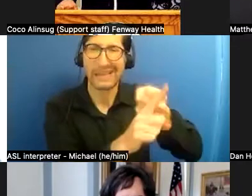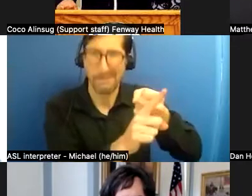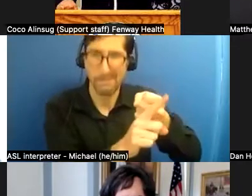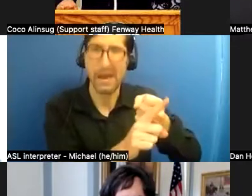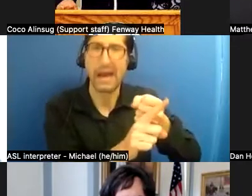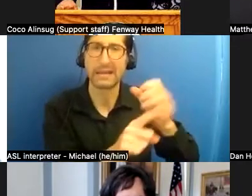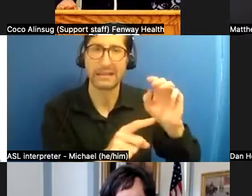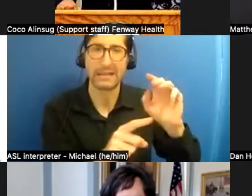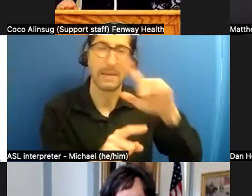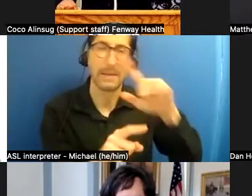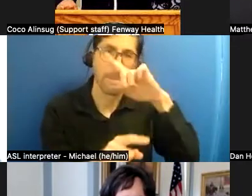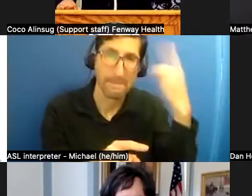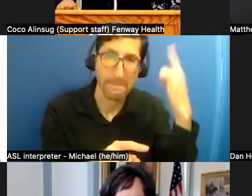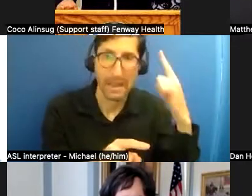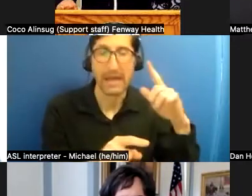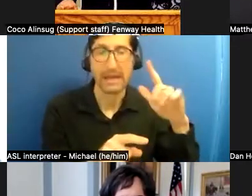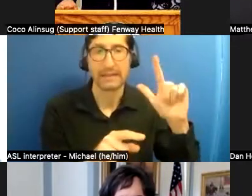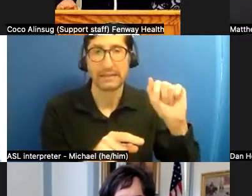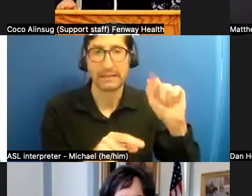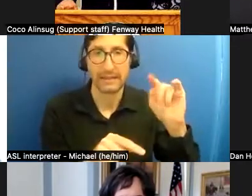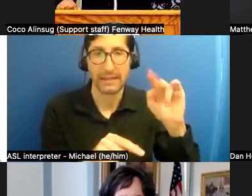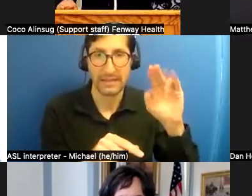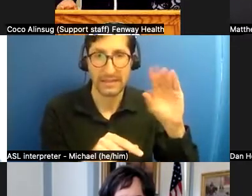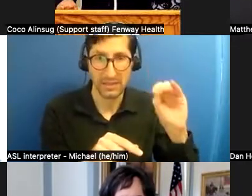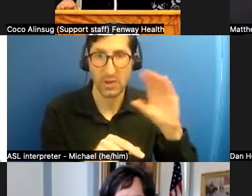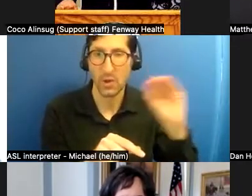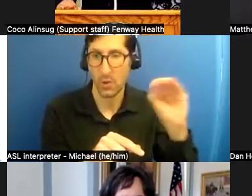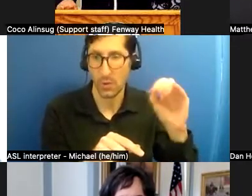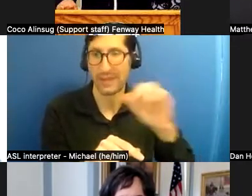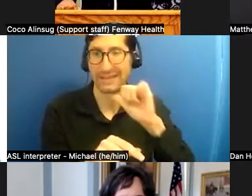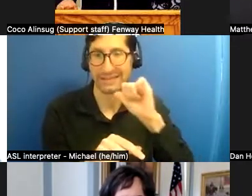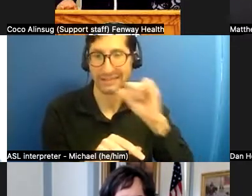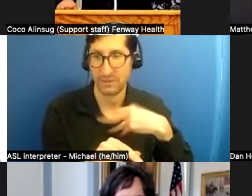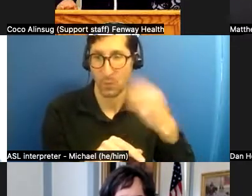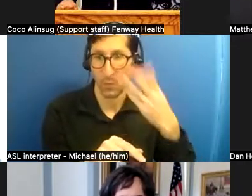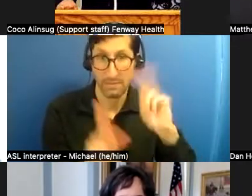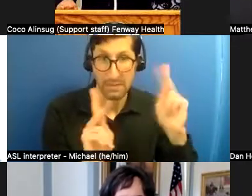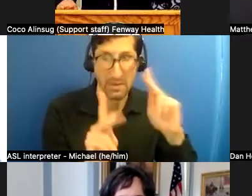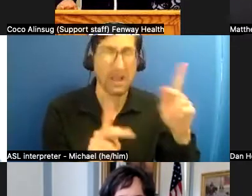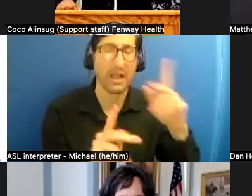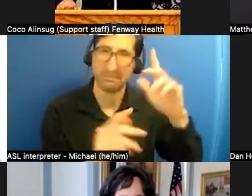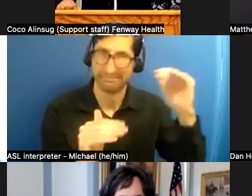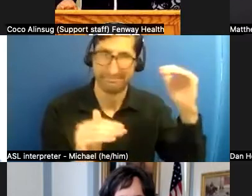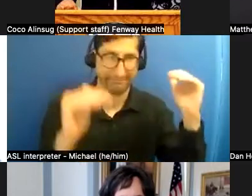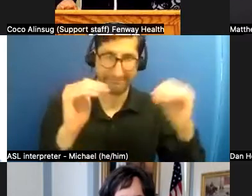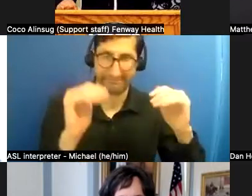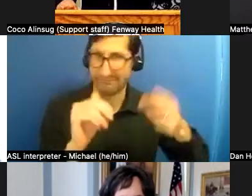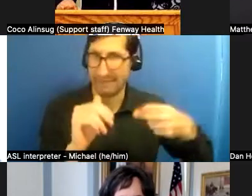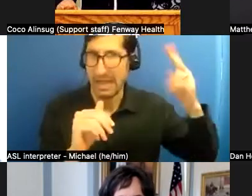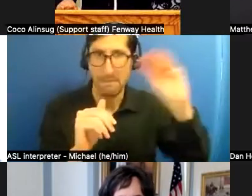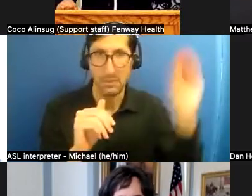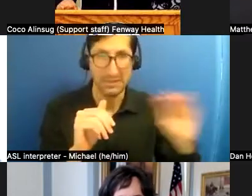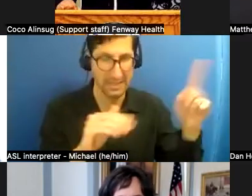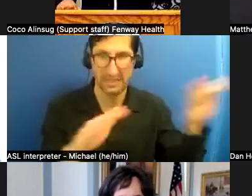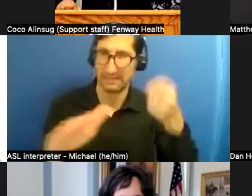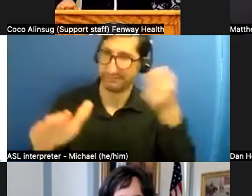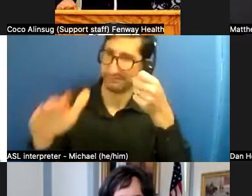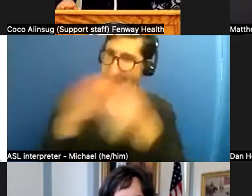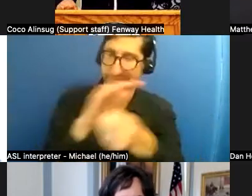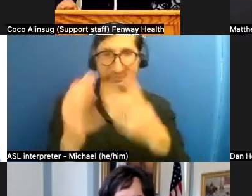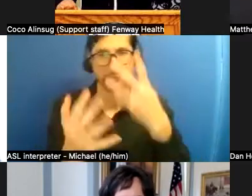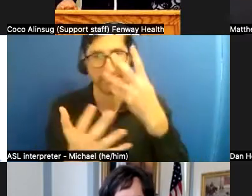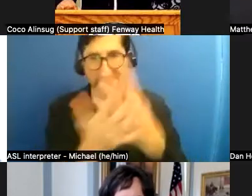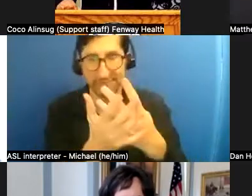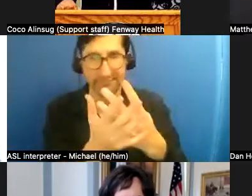have exacerbated the legacy of racism by disproportionately arresting, jailing, and dismantling BIPOC communities for